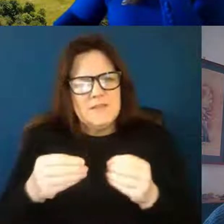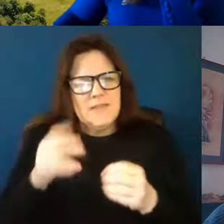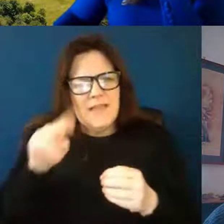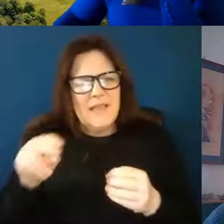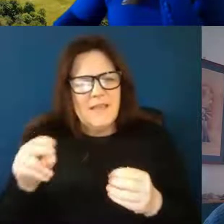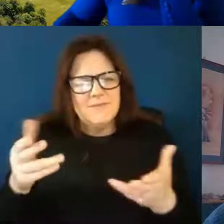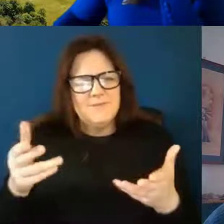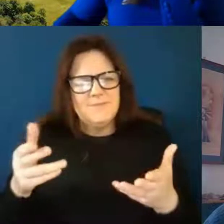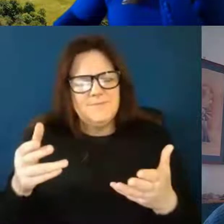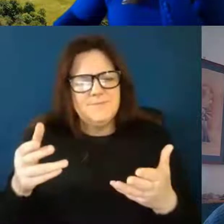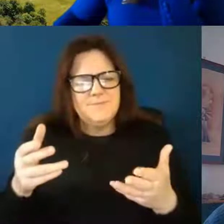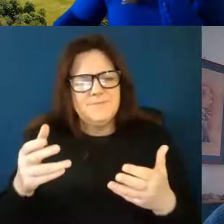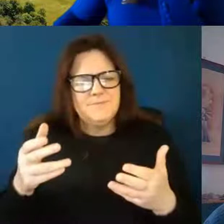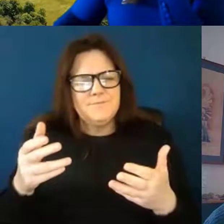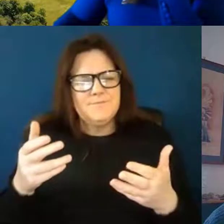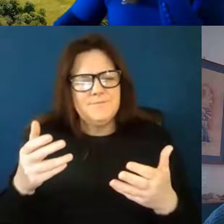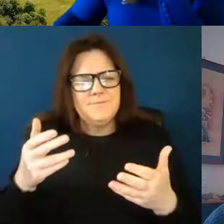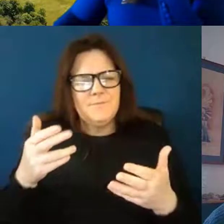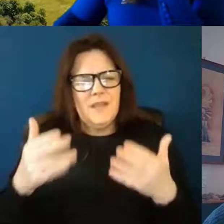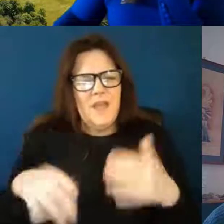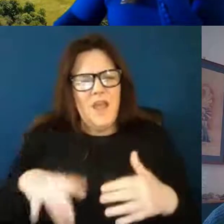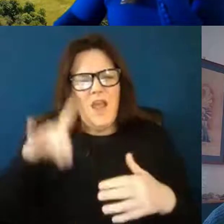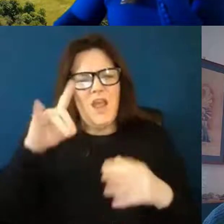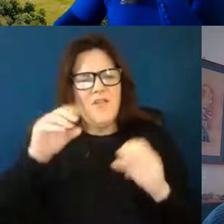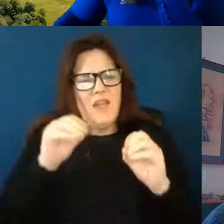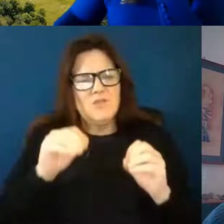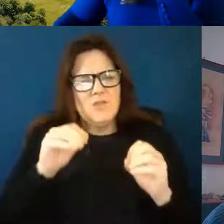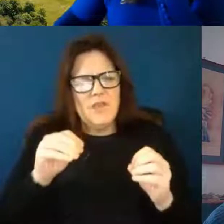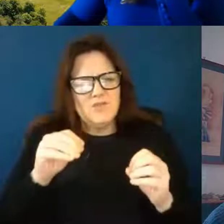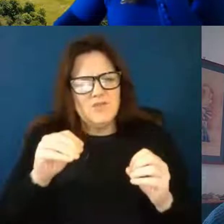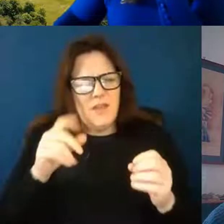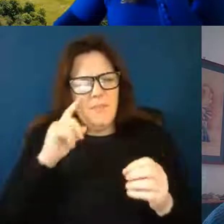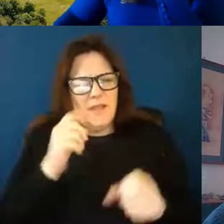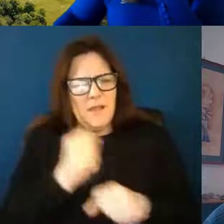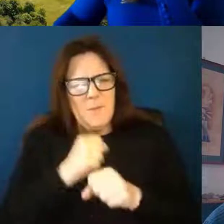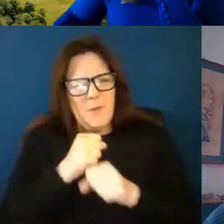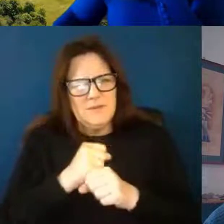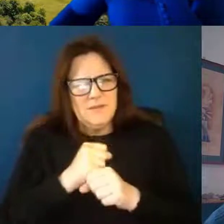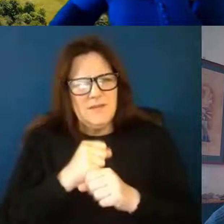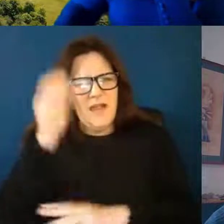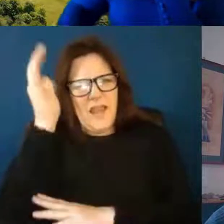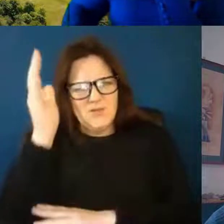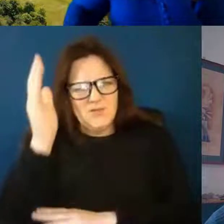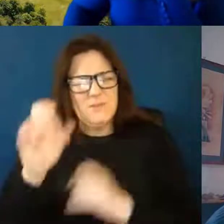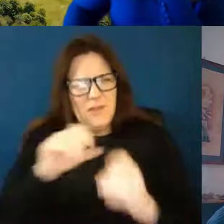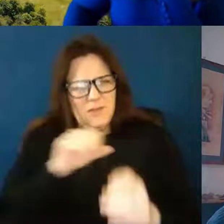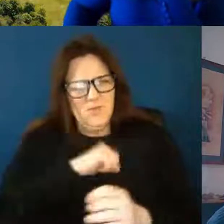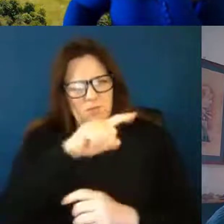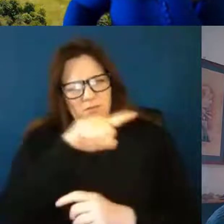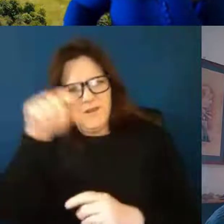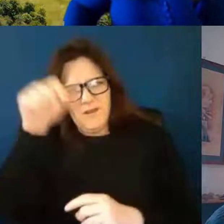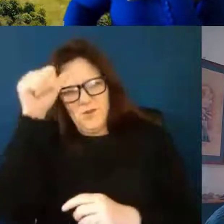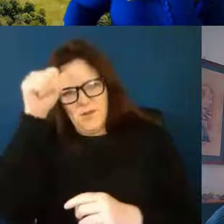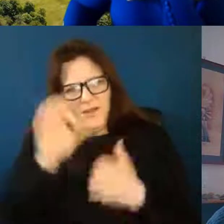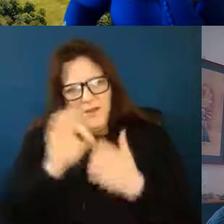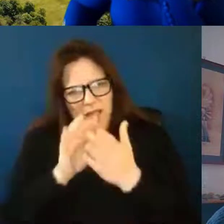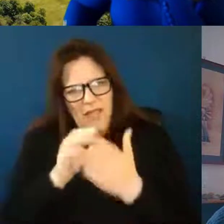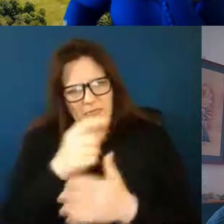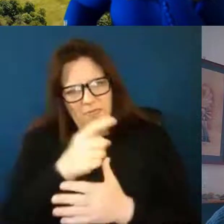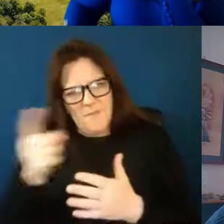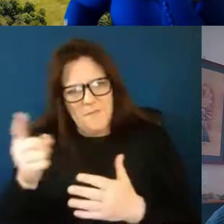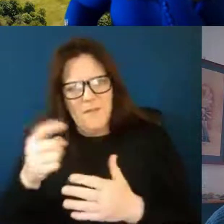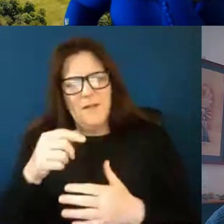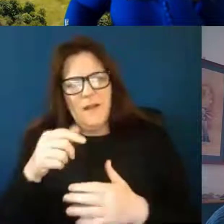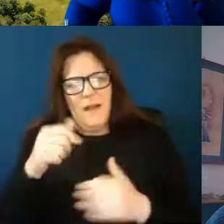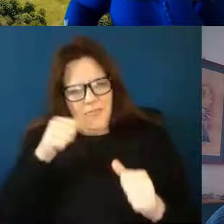place, I guess, sort of higher ed tech administrators and lecturers, to kind of guide them and kind of let